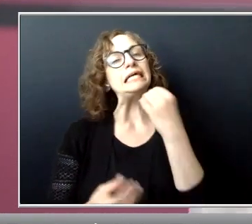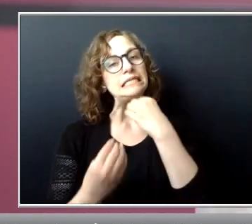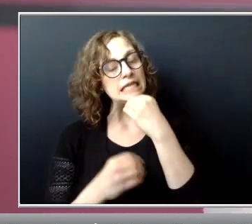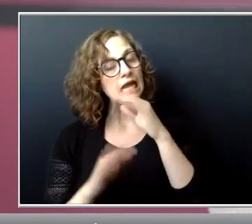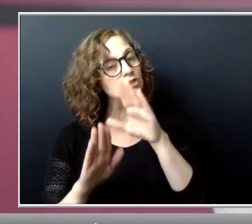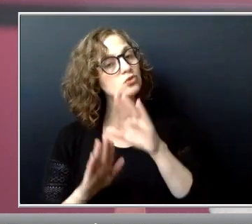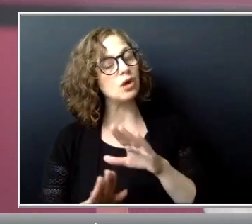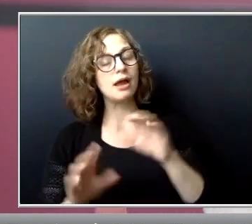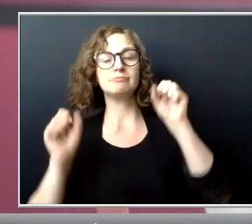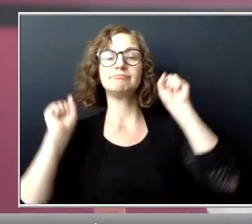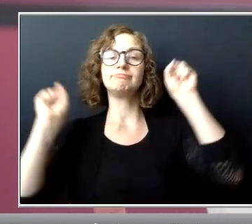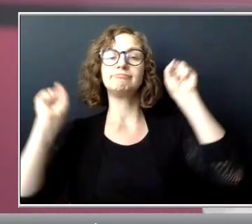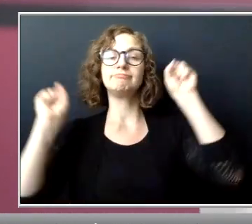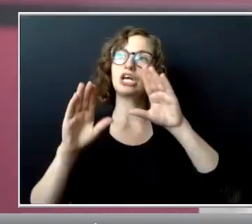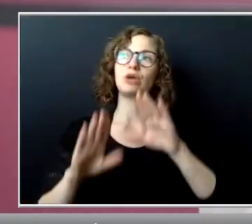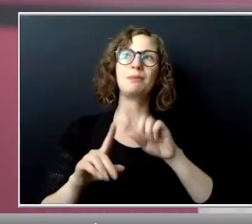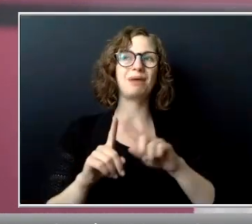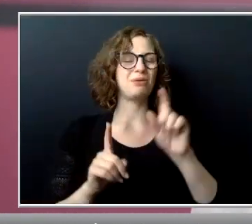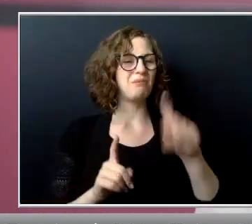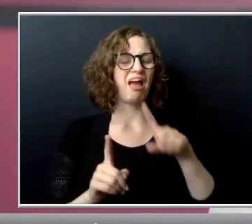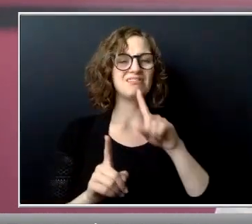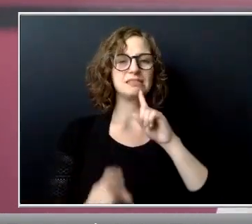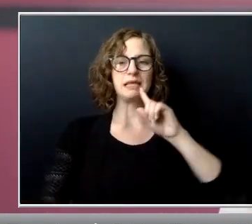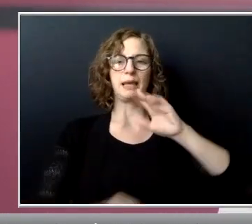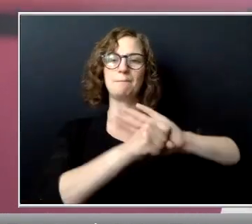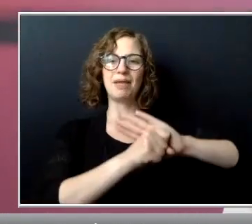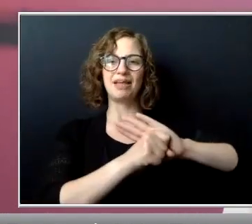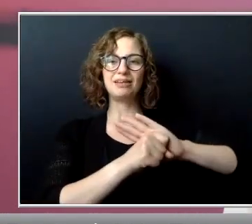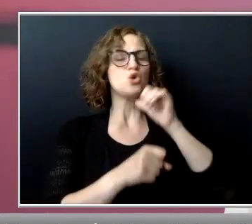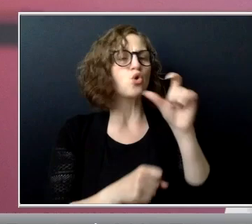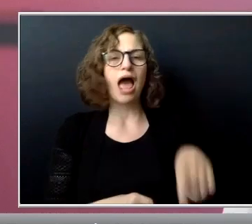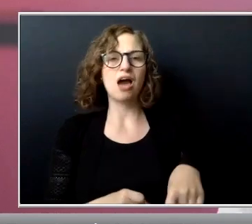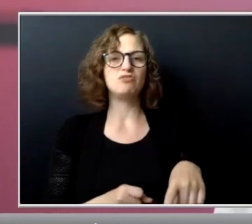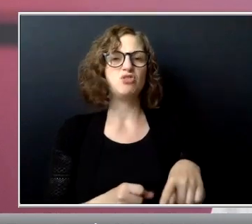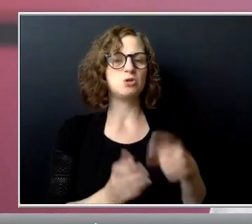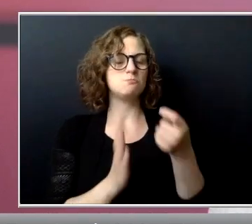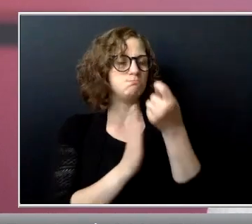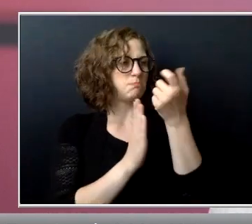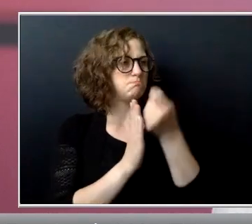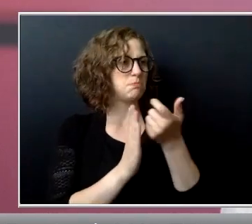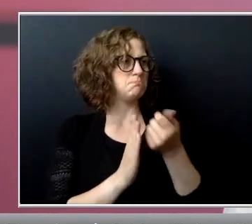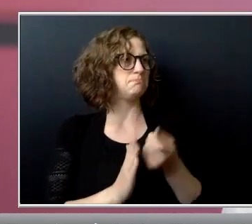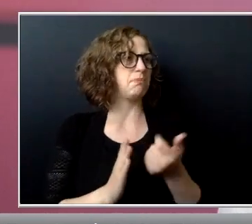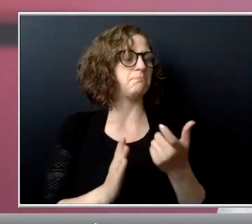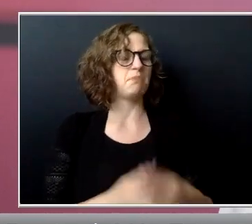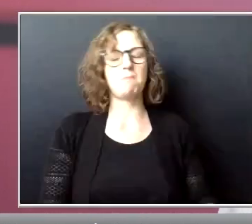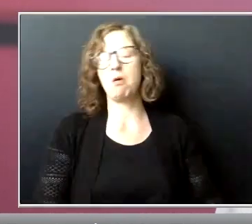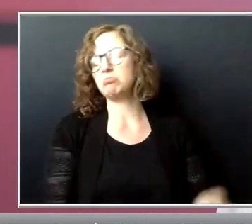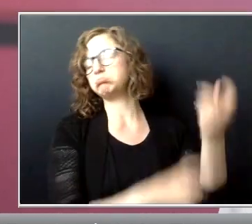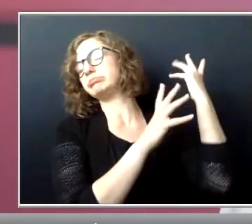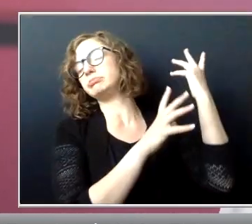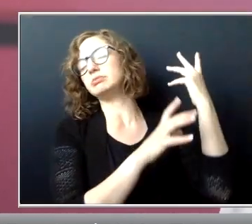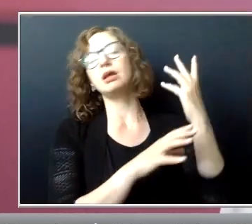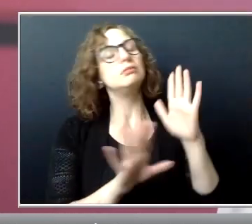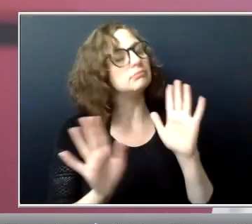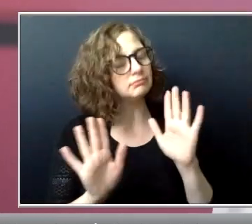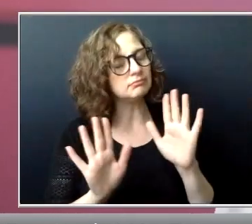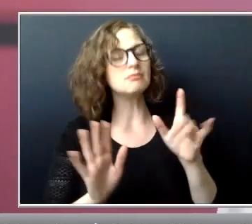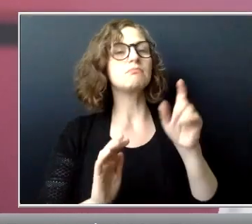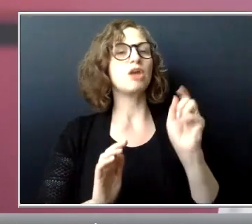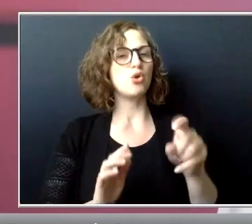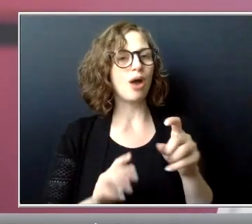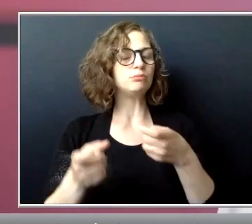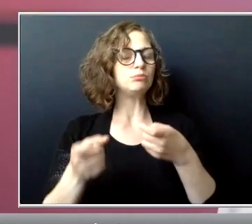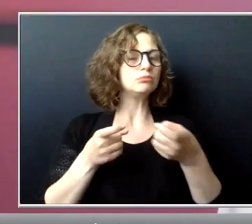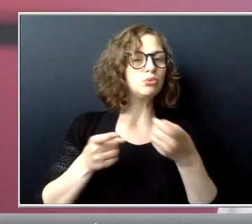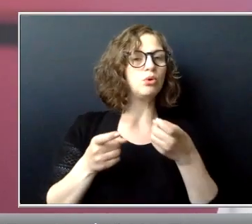Again, and you don't have to just cut things out, but you absolutely have to control portions and distribution with that, and you have to stay